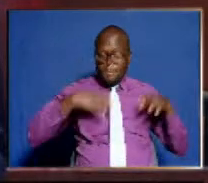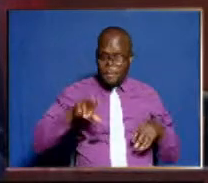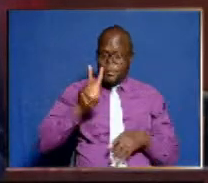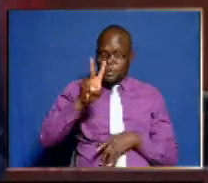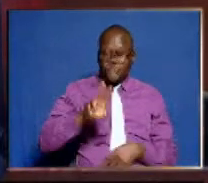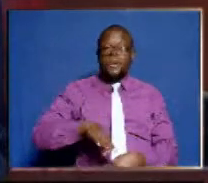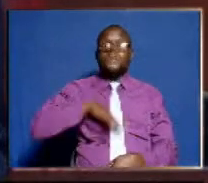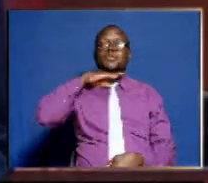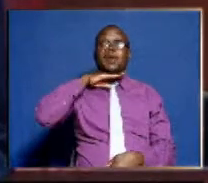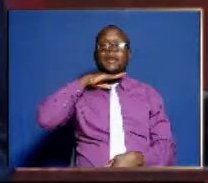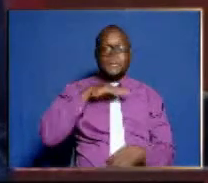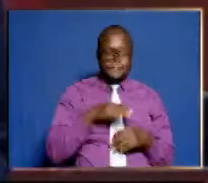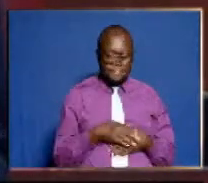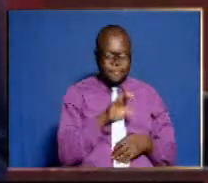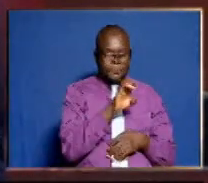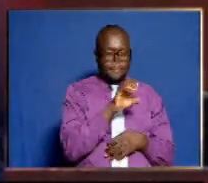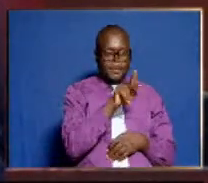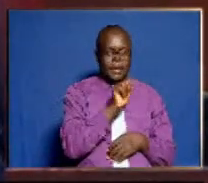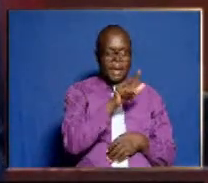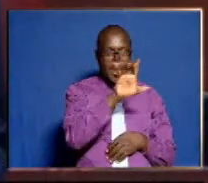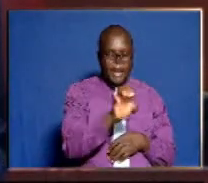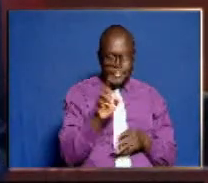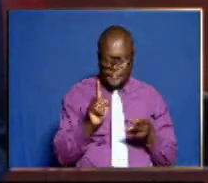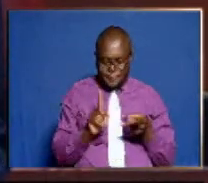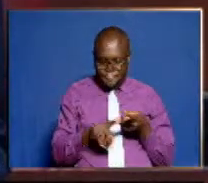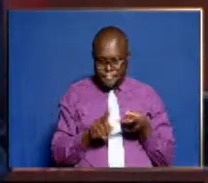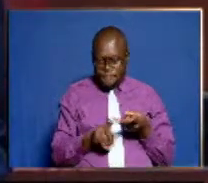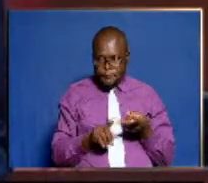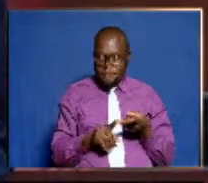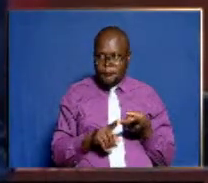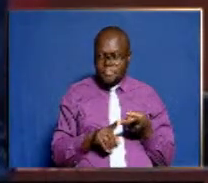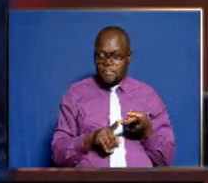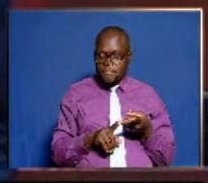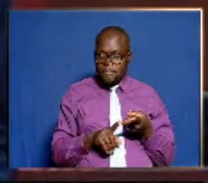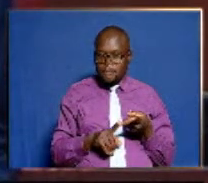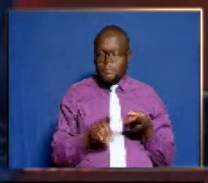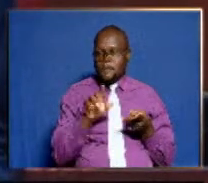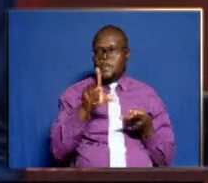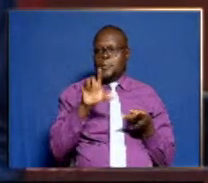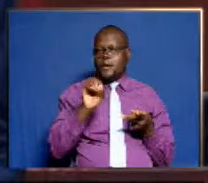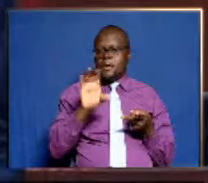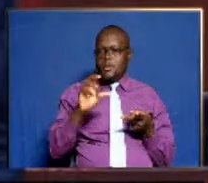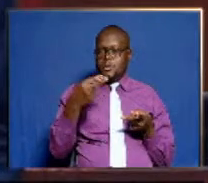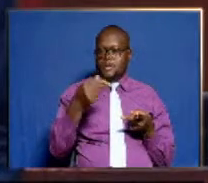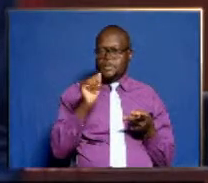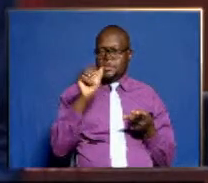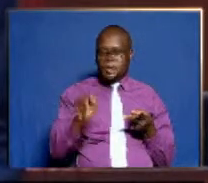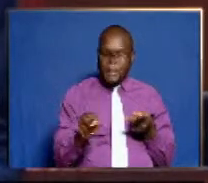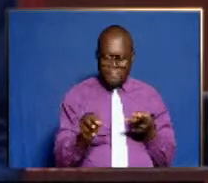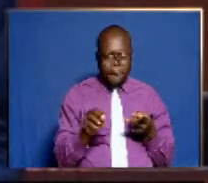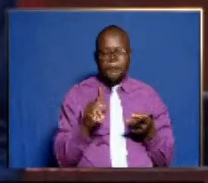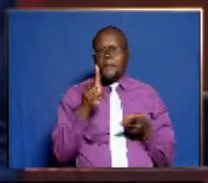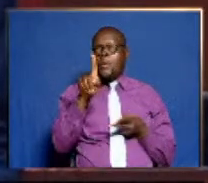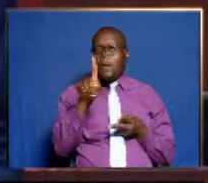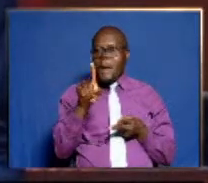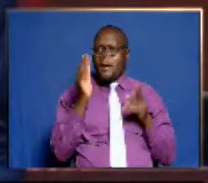killed, Ekaale Kakinor and Eturen Locham, and 1 injured, 1 Umana